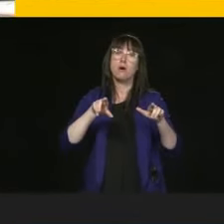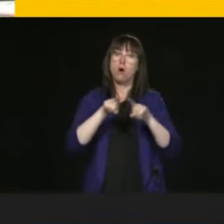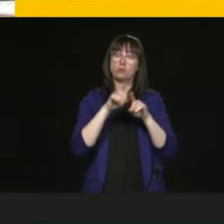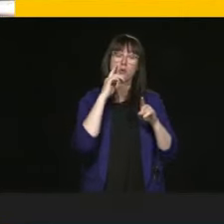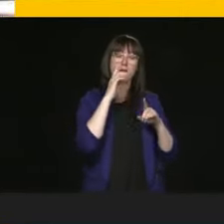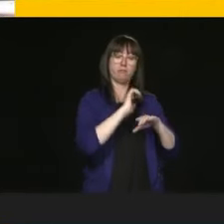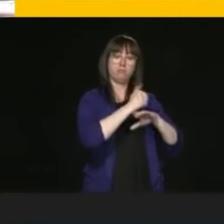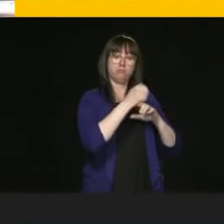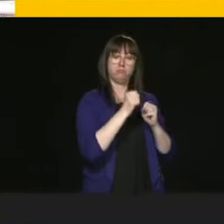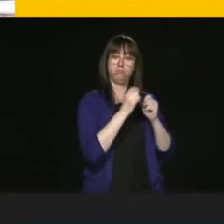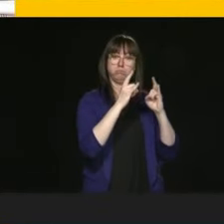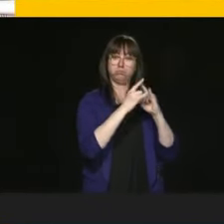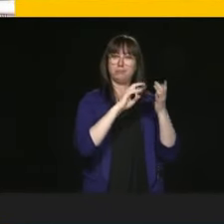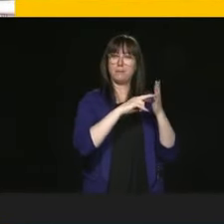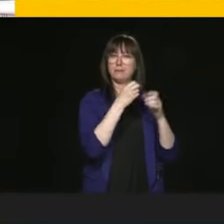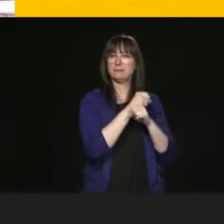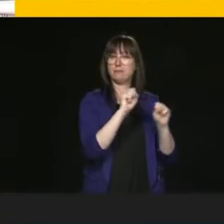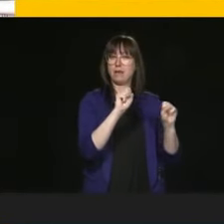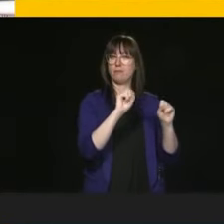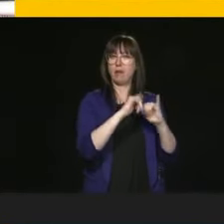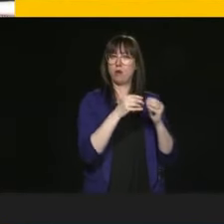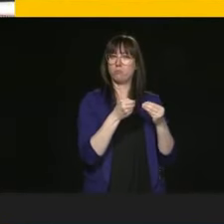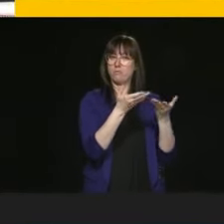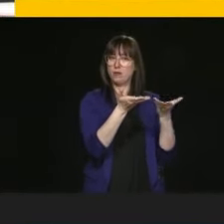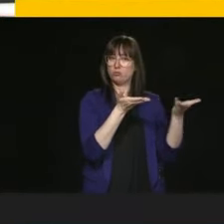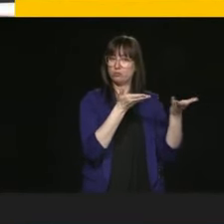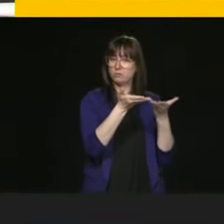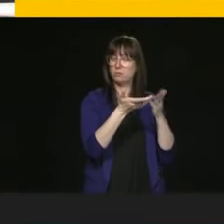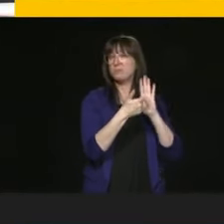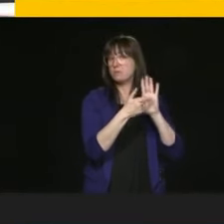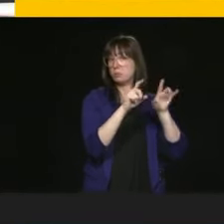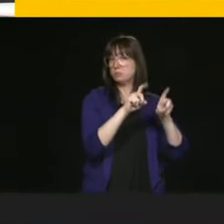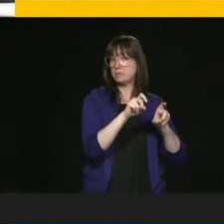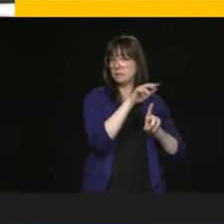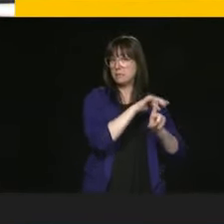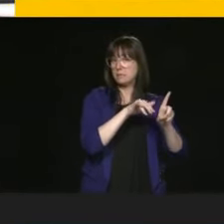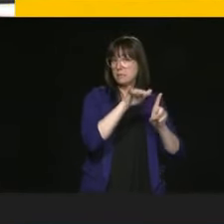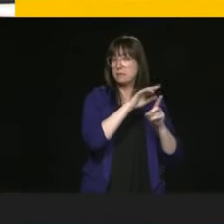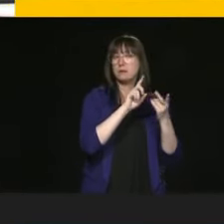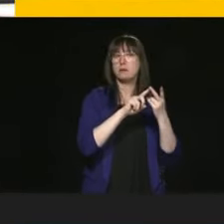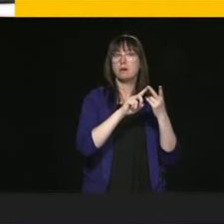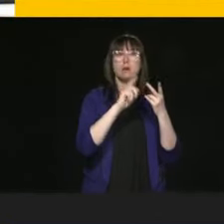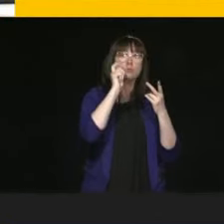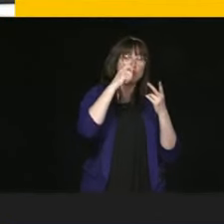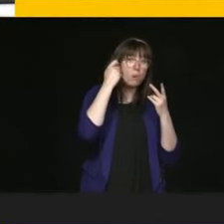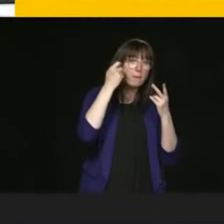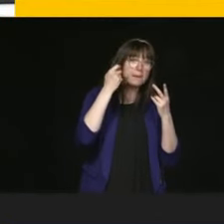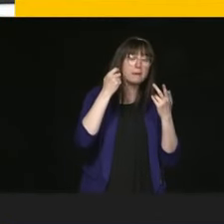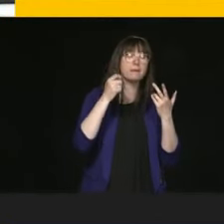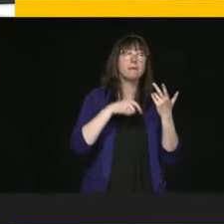services such as testing, such as taking the swabs, such as isolation, as well as